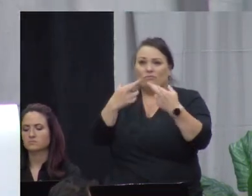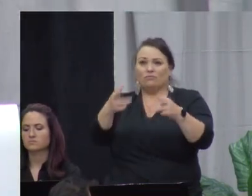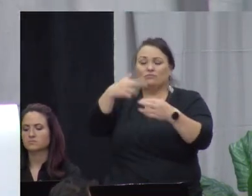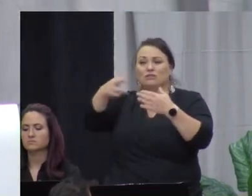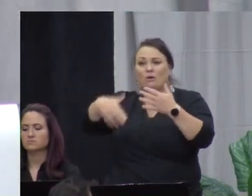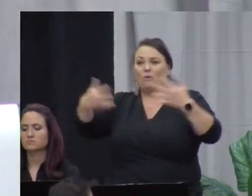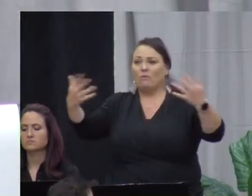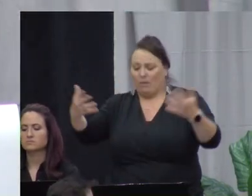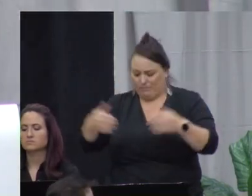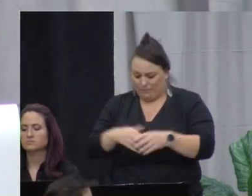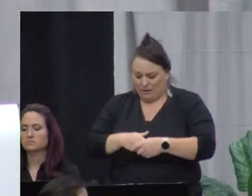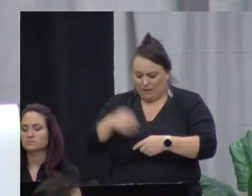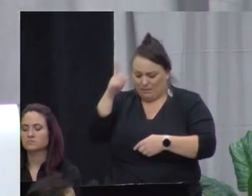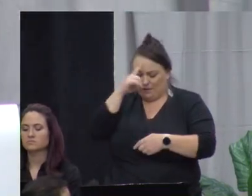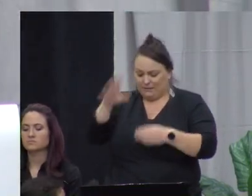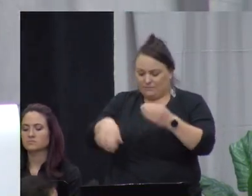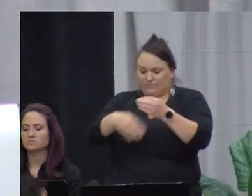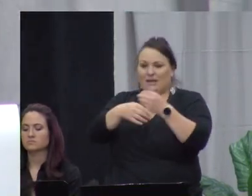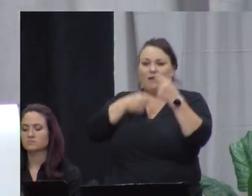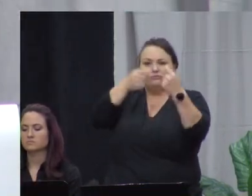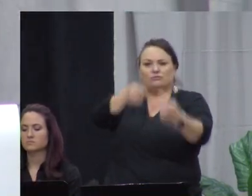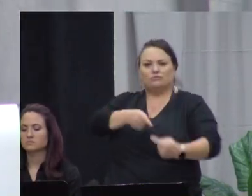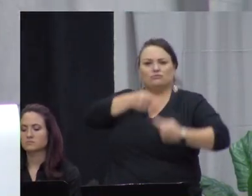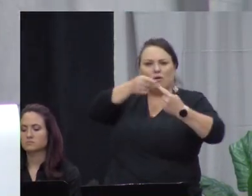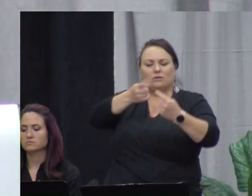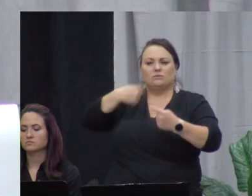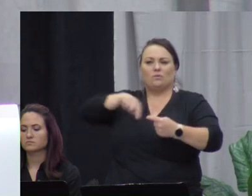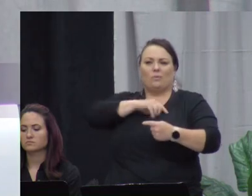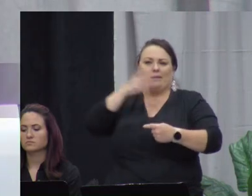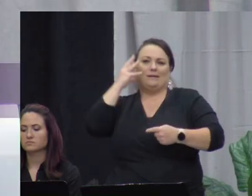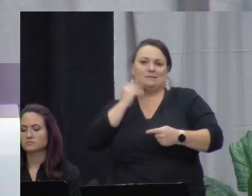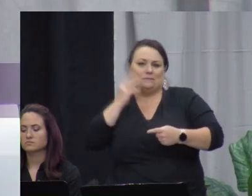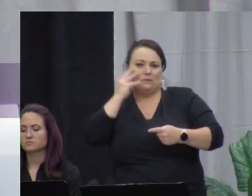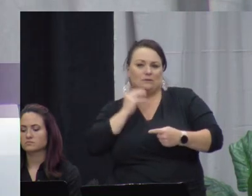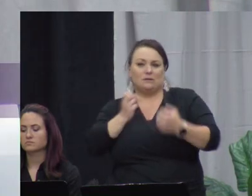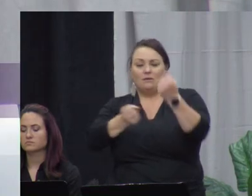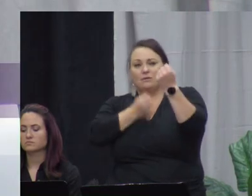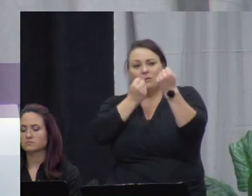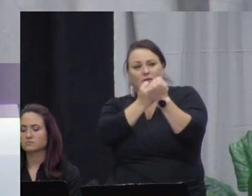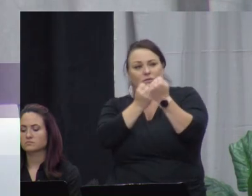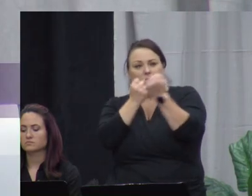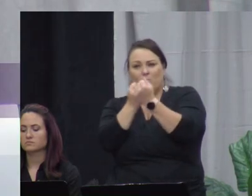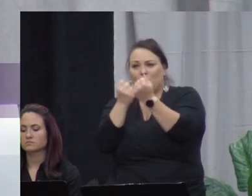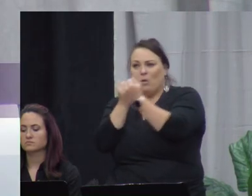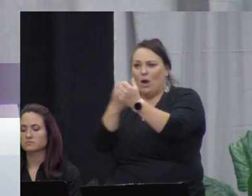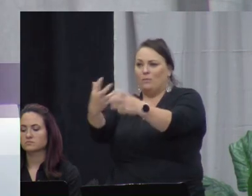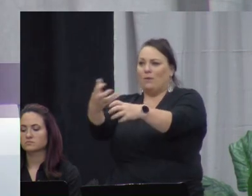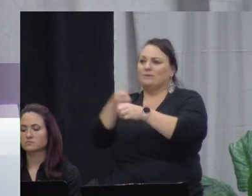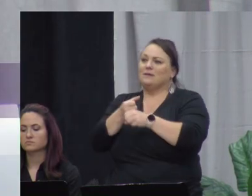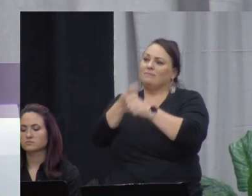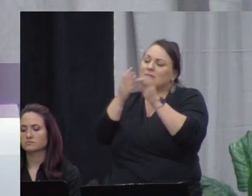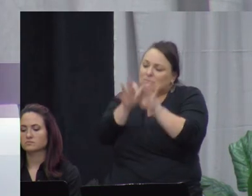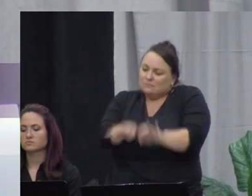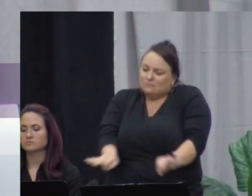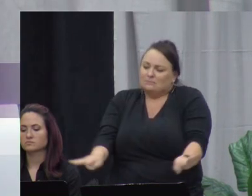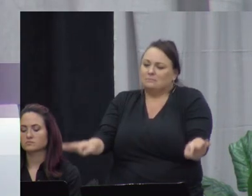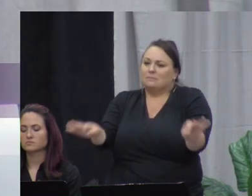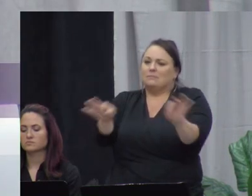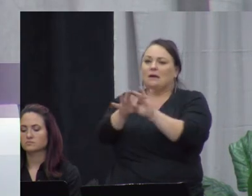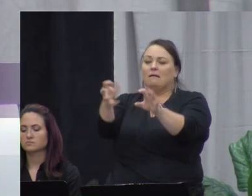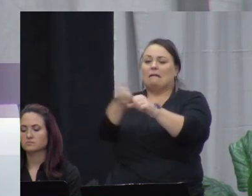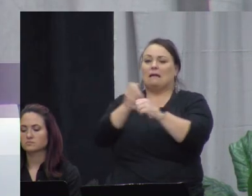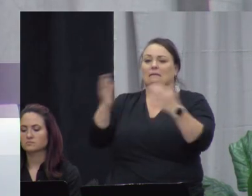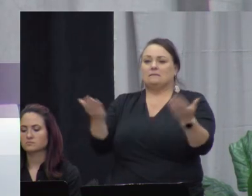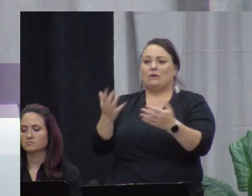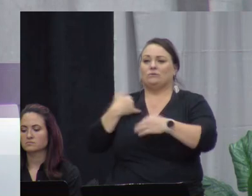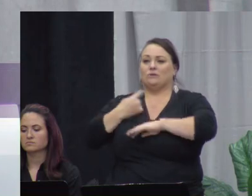Because of the extra struggles our class faced, the support we received has been even more essential in getting us here today. We owe